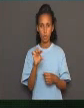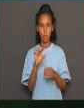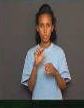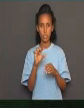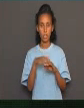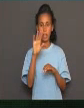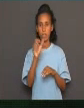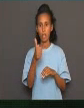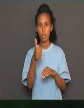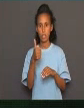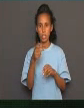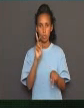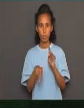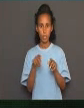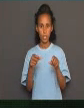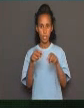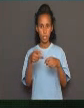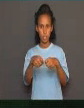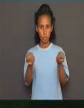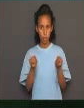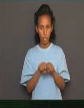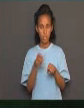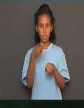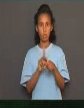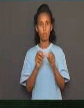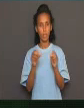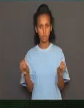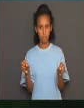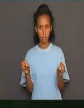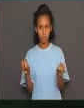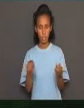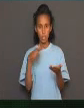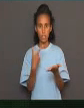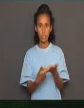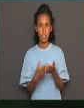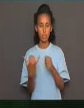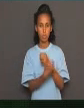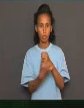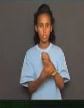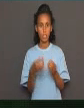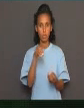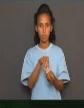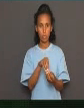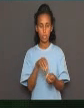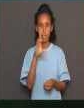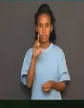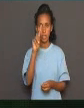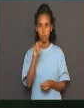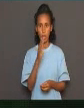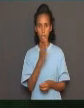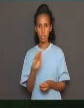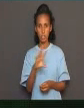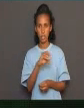zones have fewer than 10 people per square kilometer. These zones